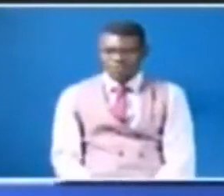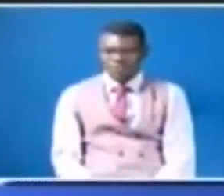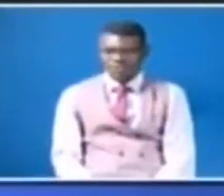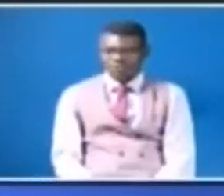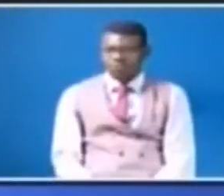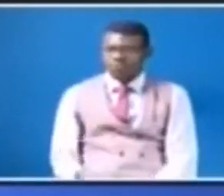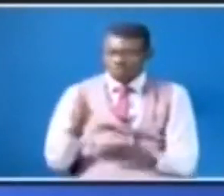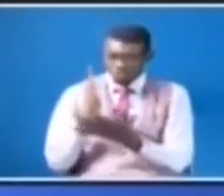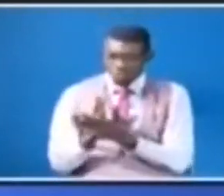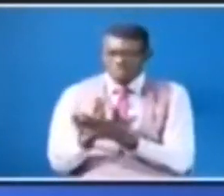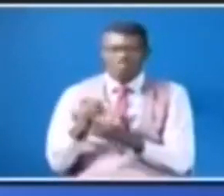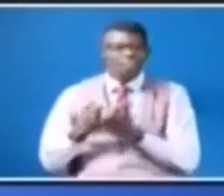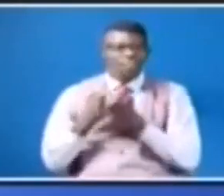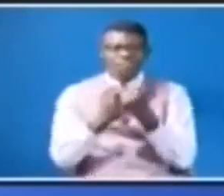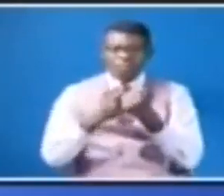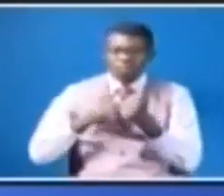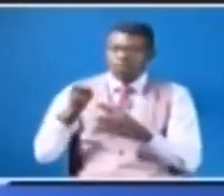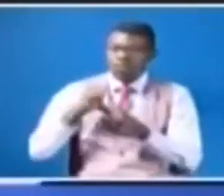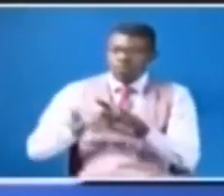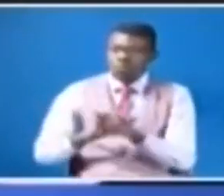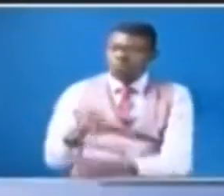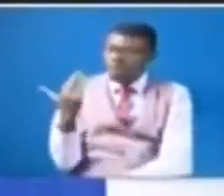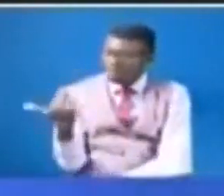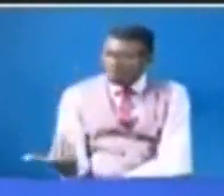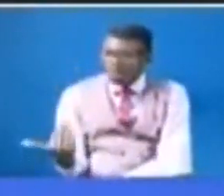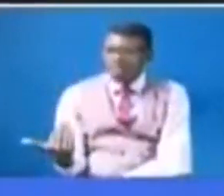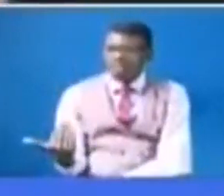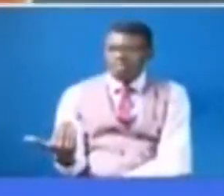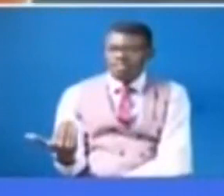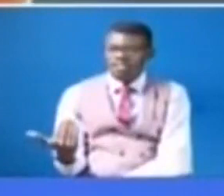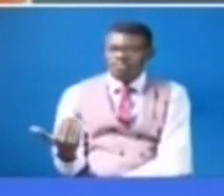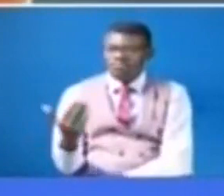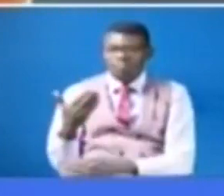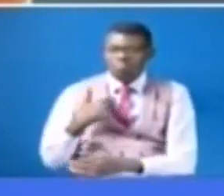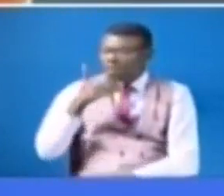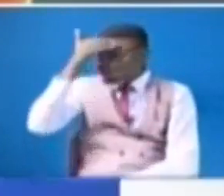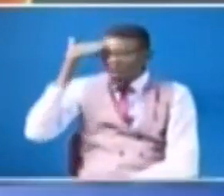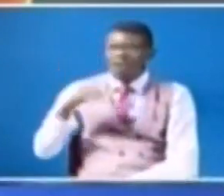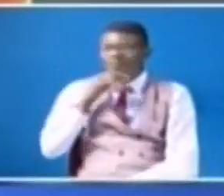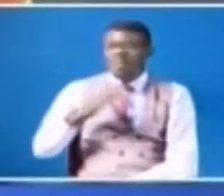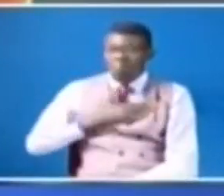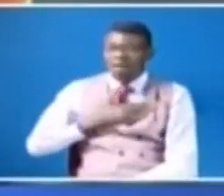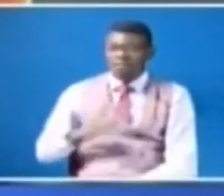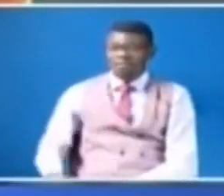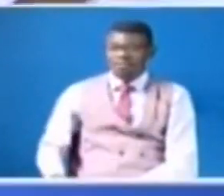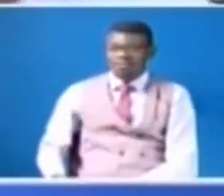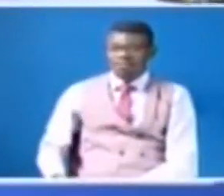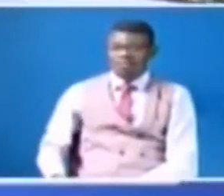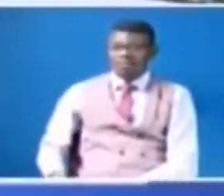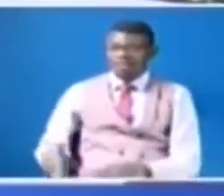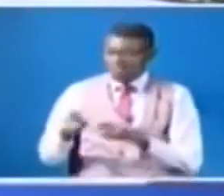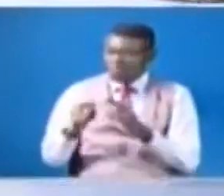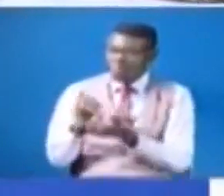He has stood with me from childhood mpaka nikasahau baba yangu, na hata vipande zangu kwa